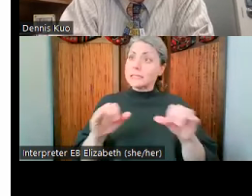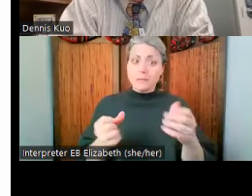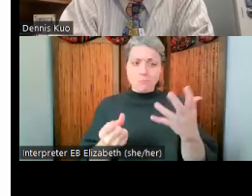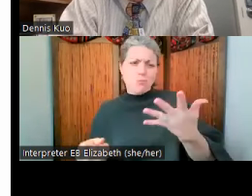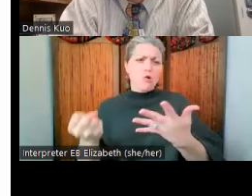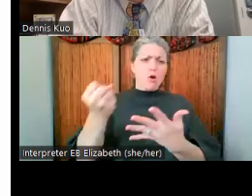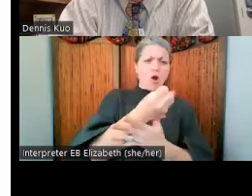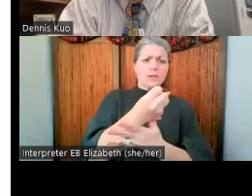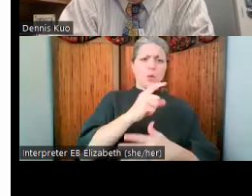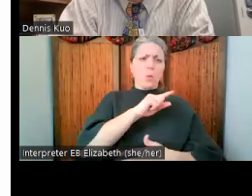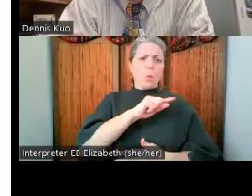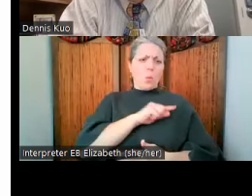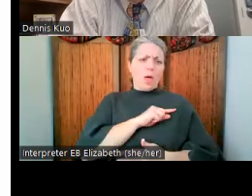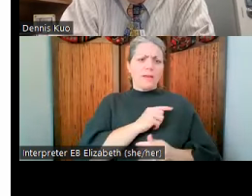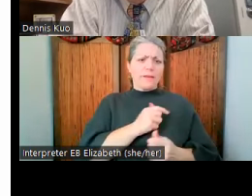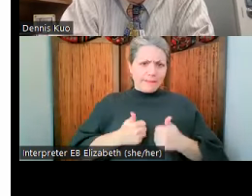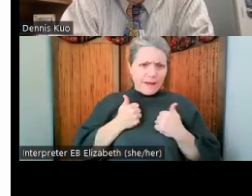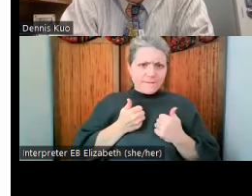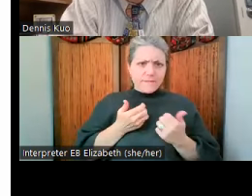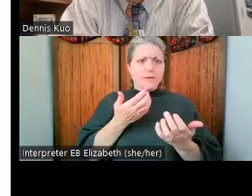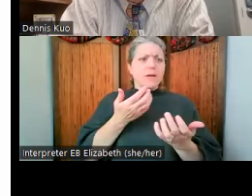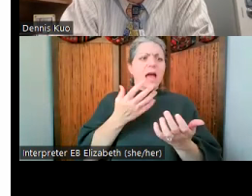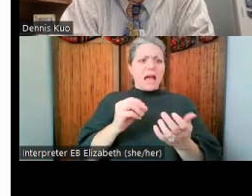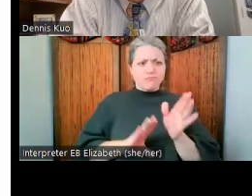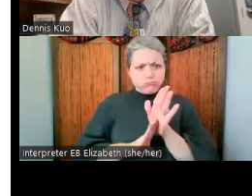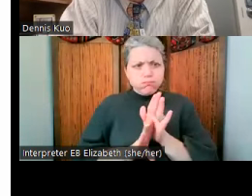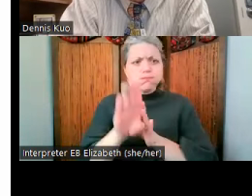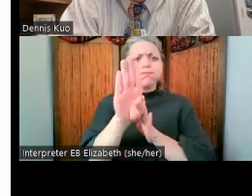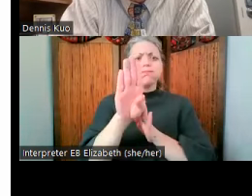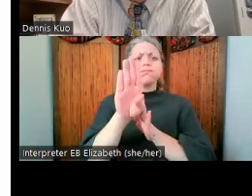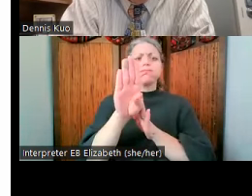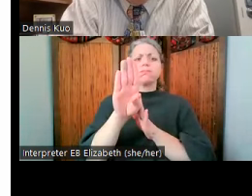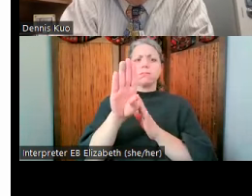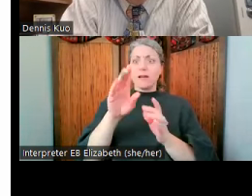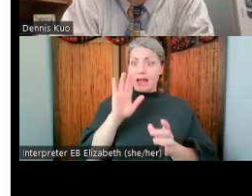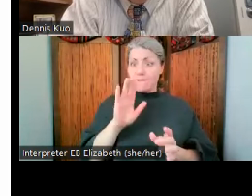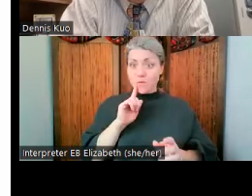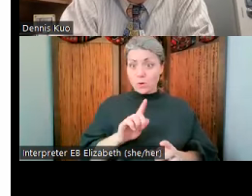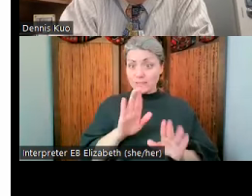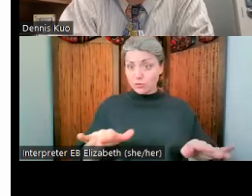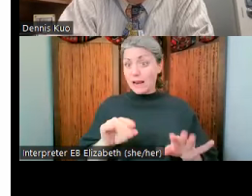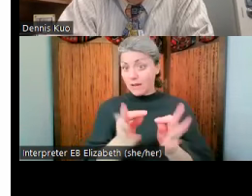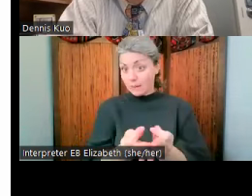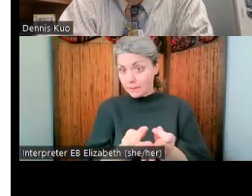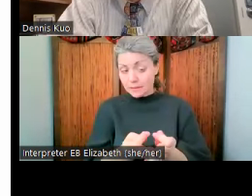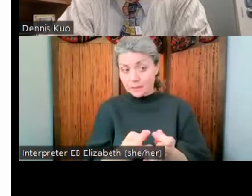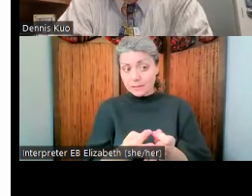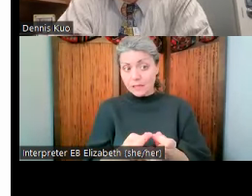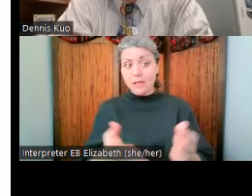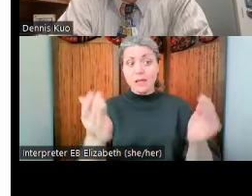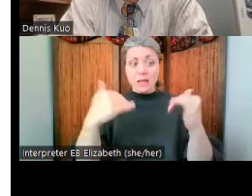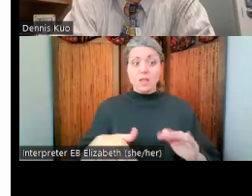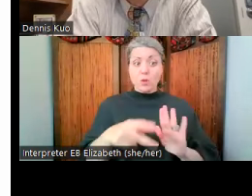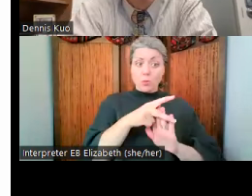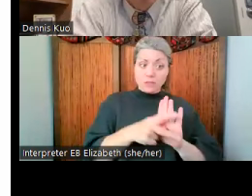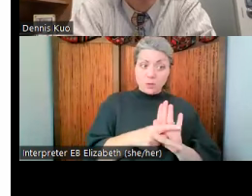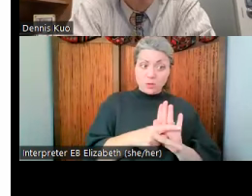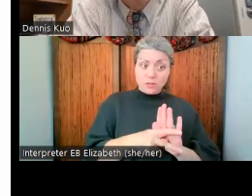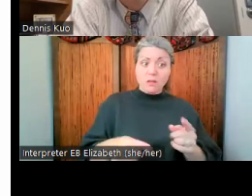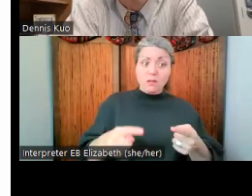and supports flourishing for children and youth with special healthcare needs and their families. With the principles in the blueprint that